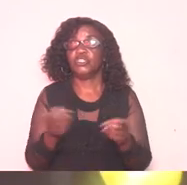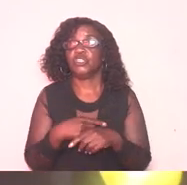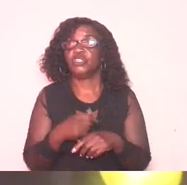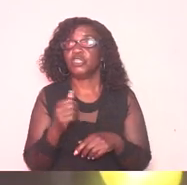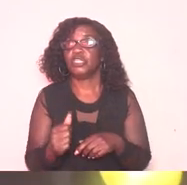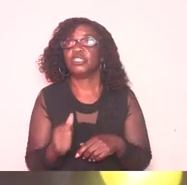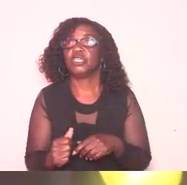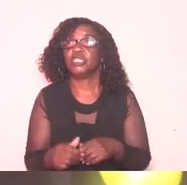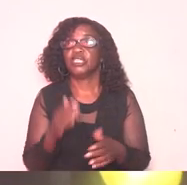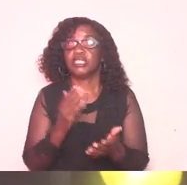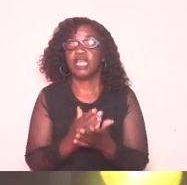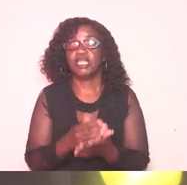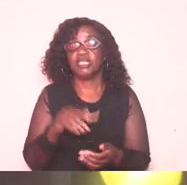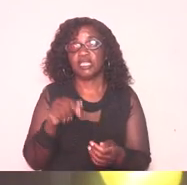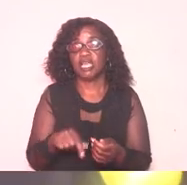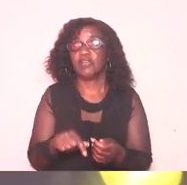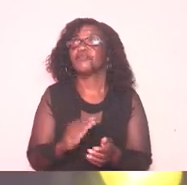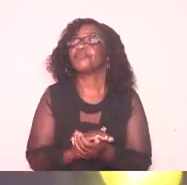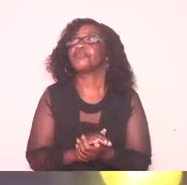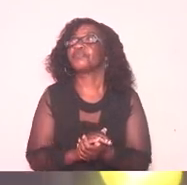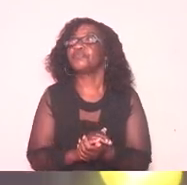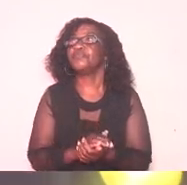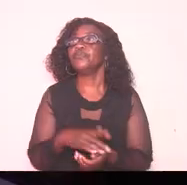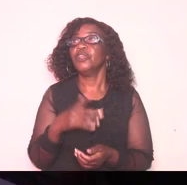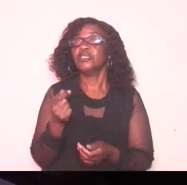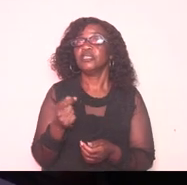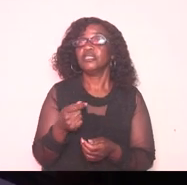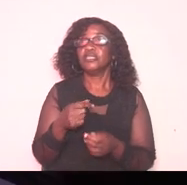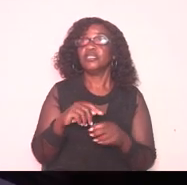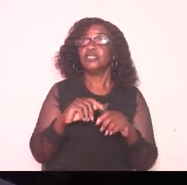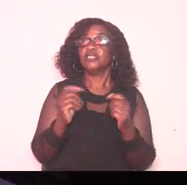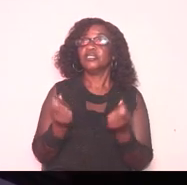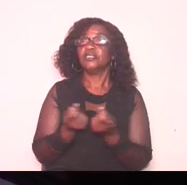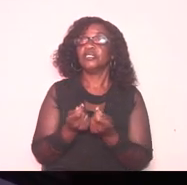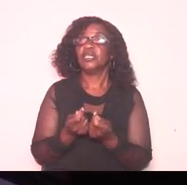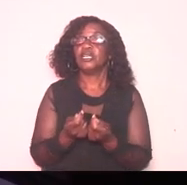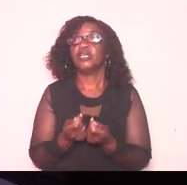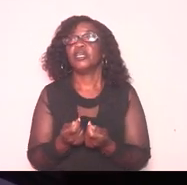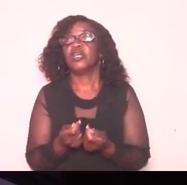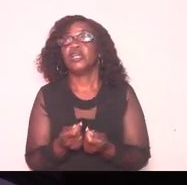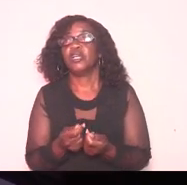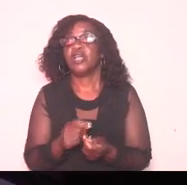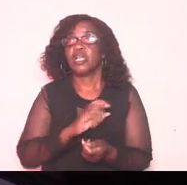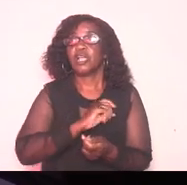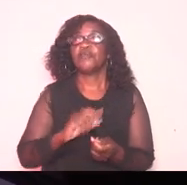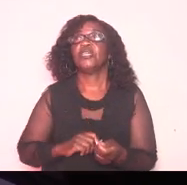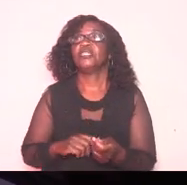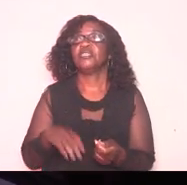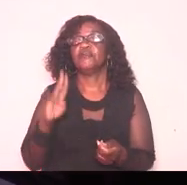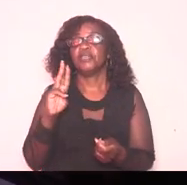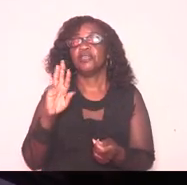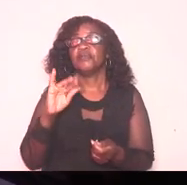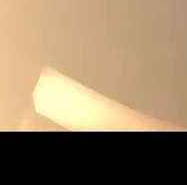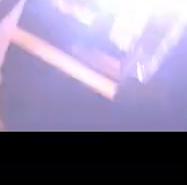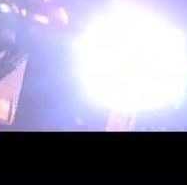your time starts now. I will ask Podium 1 opening government to make their way. Prime Minister, the floor